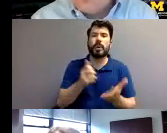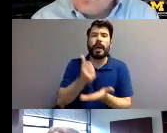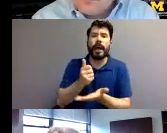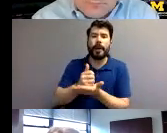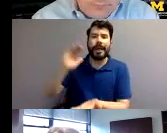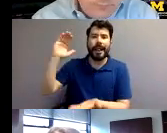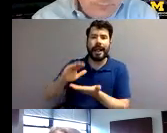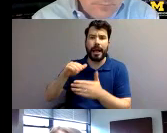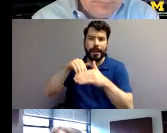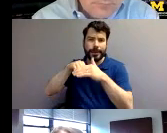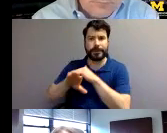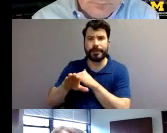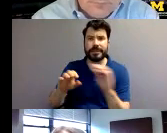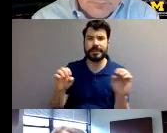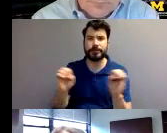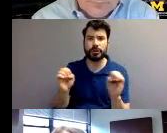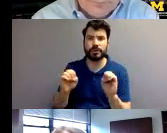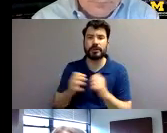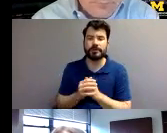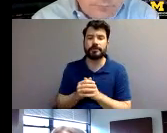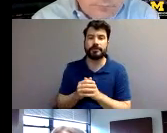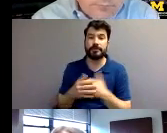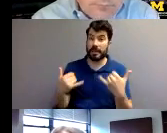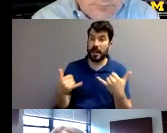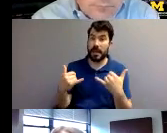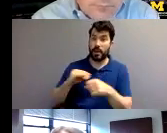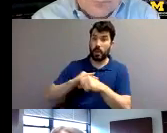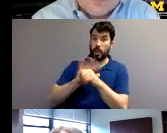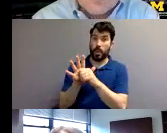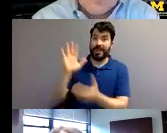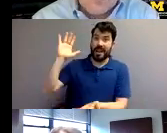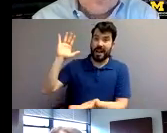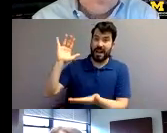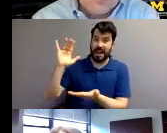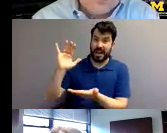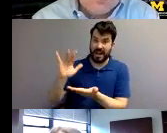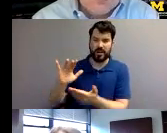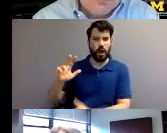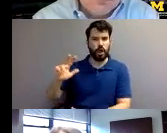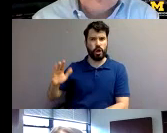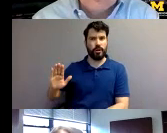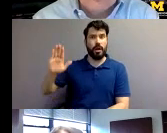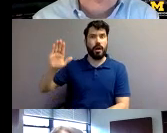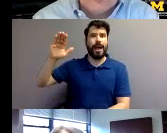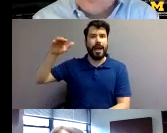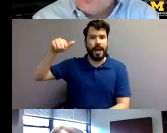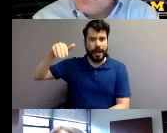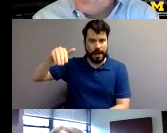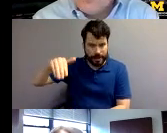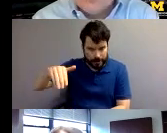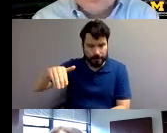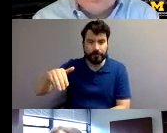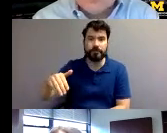But we continue, now that we're coming out of the pandemic, this third surge, have had extremely high volumes